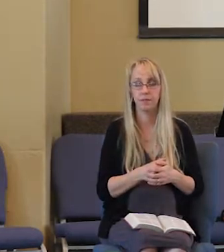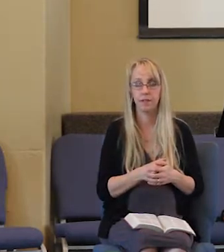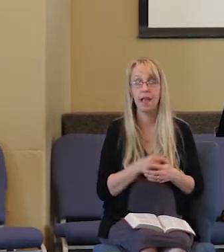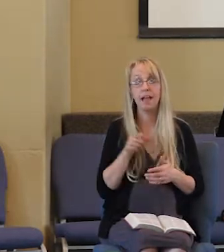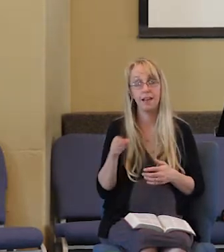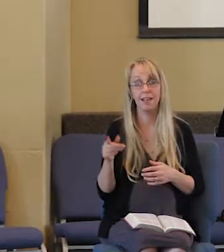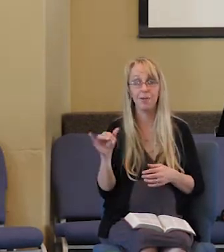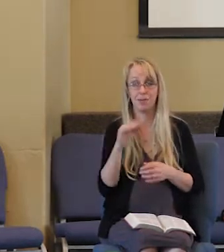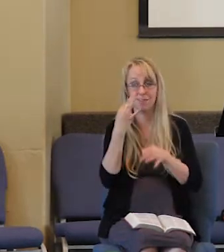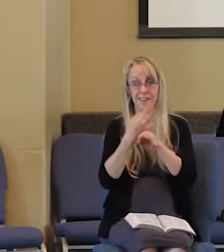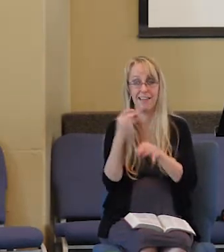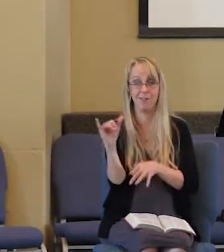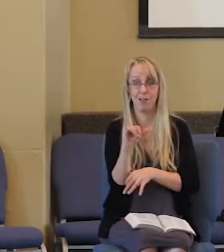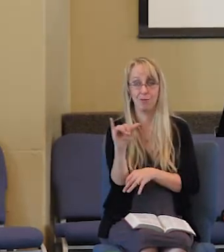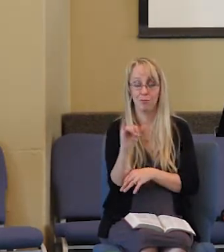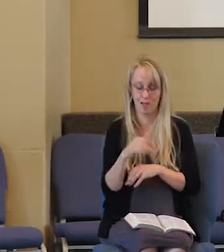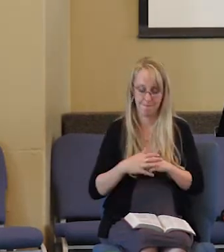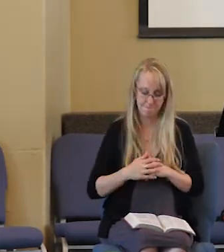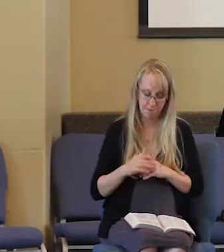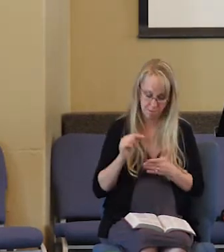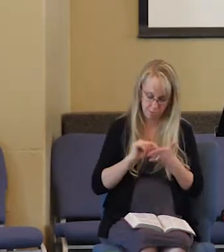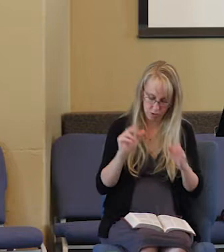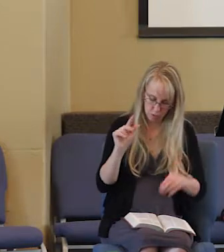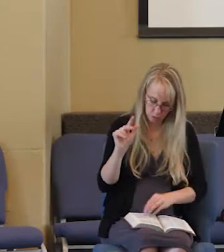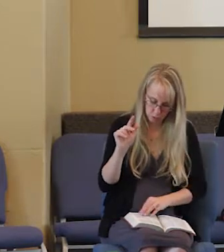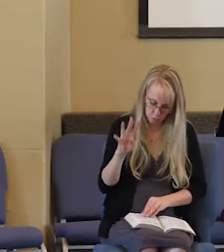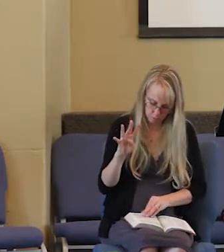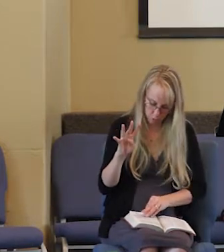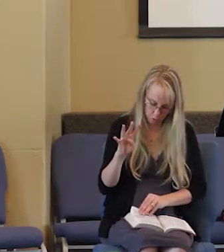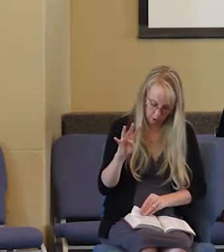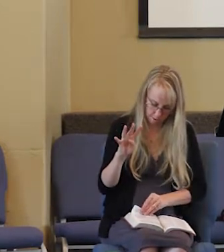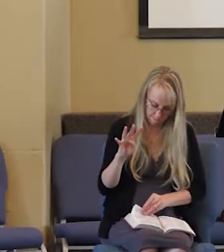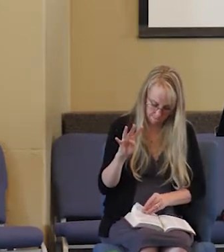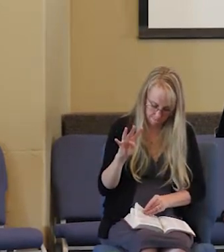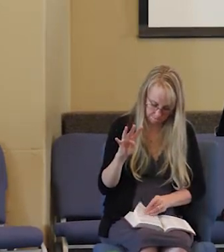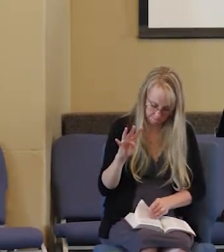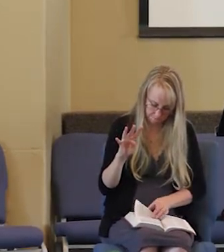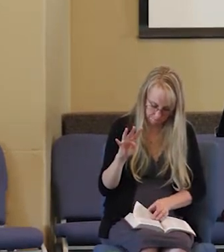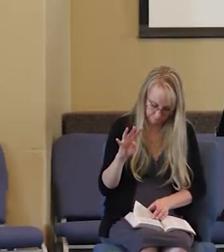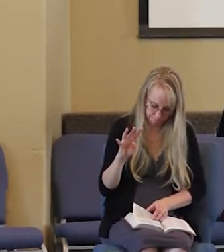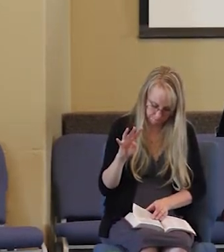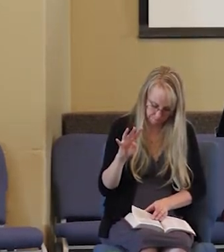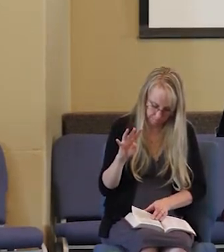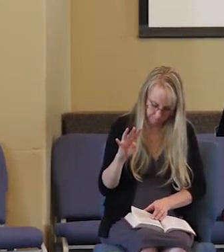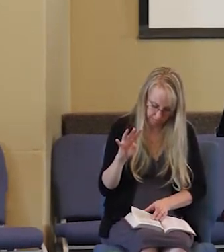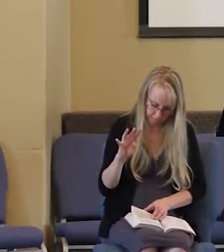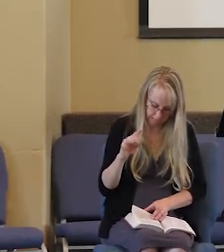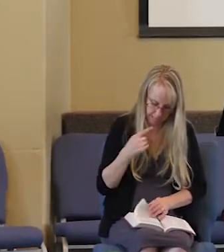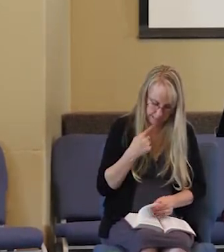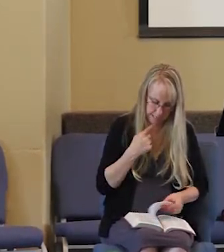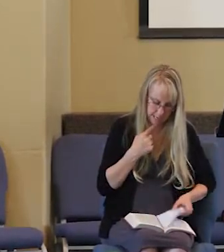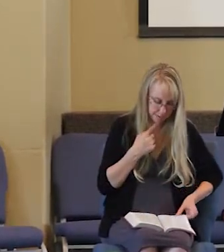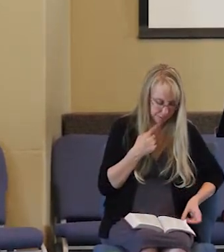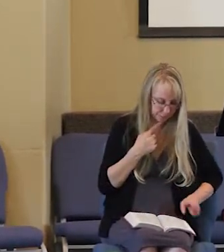He was faithful as well. Verse 24 says, now when she had weaned him, she took him up with her with a